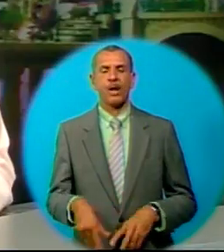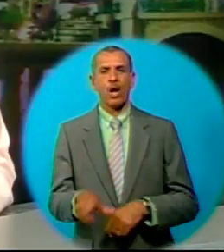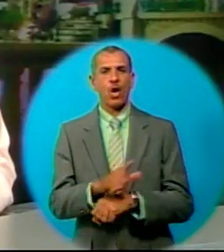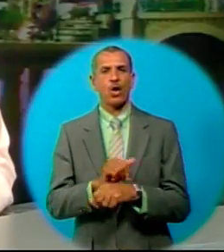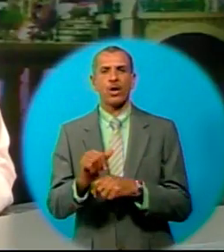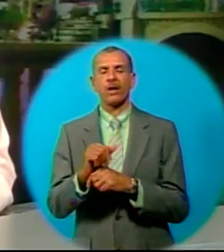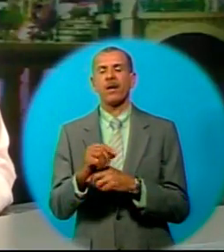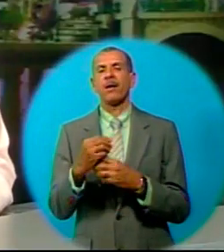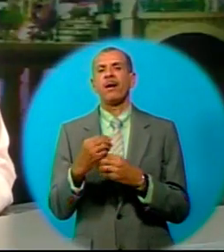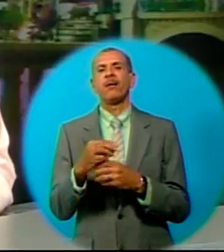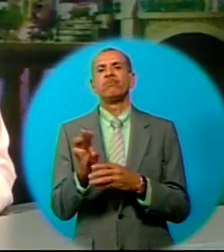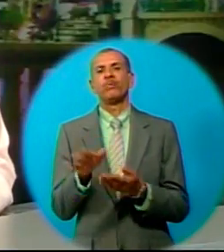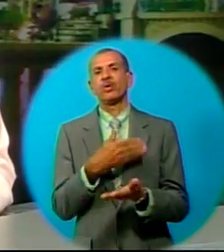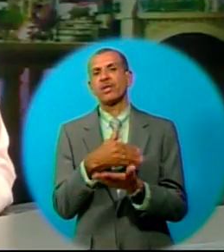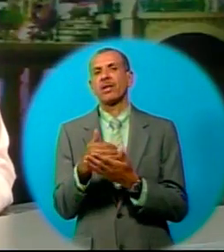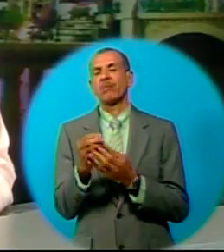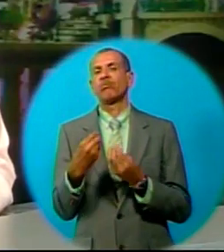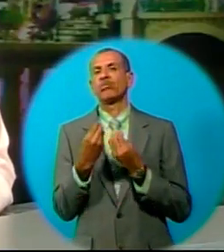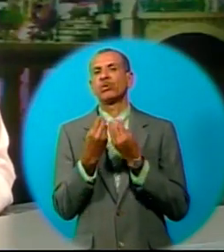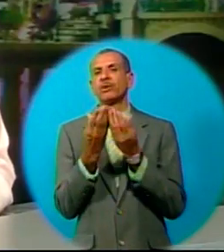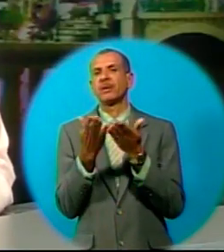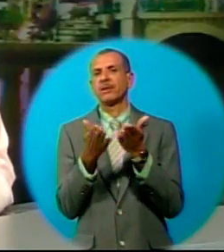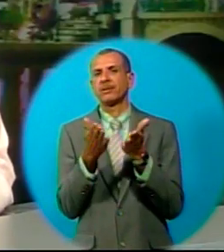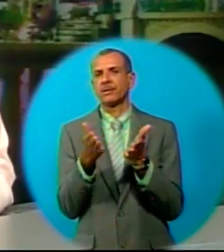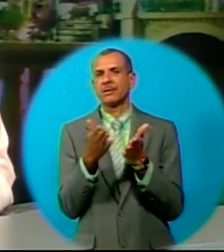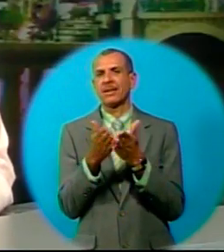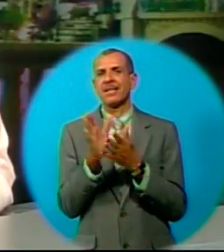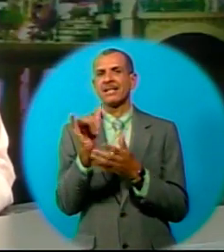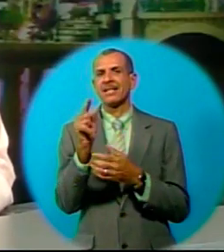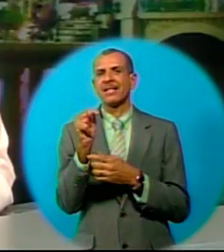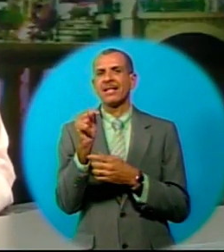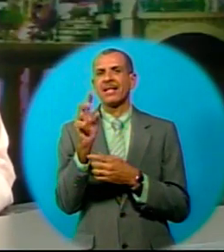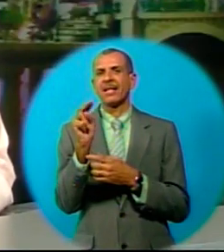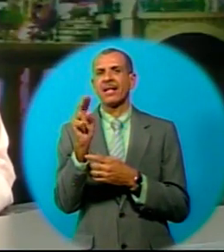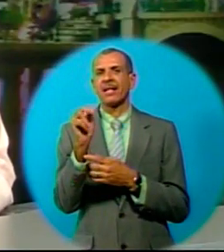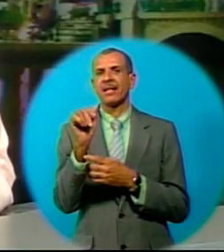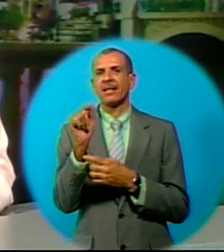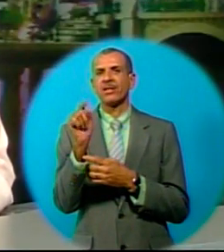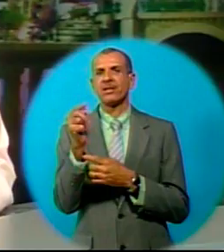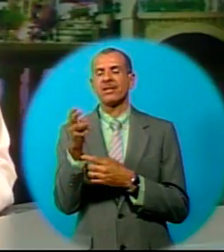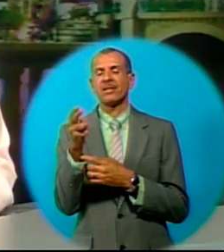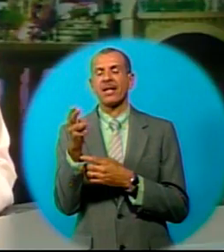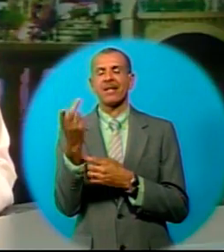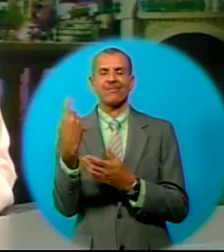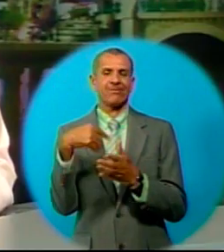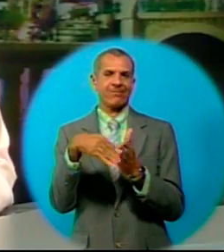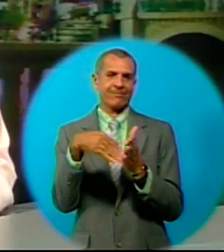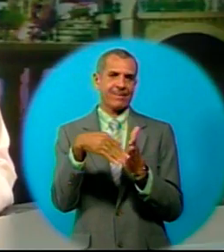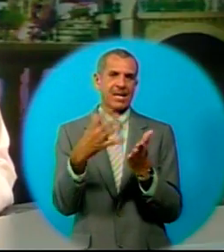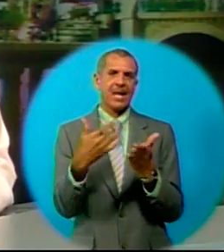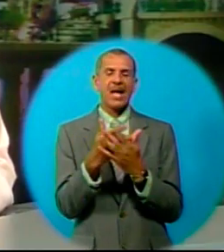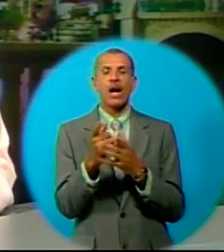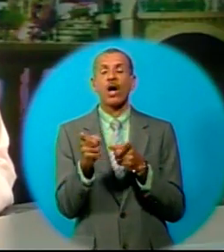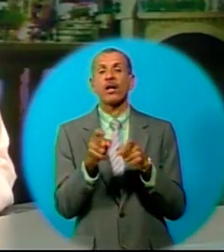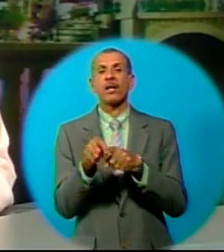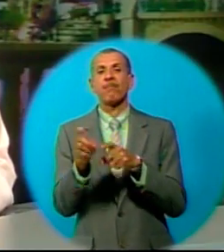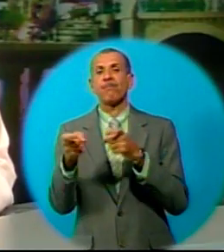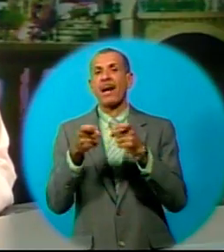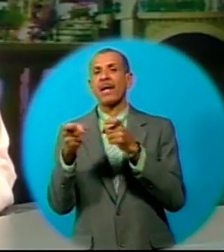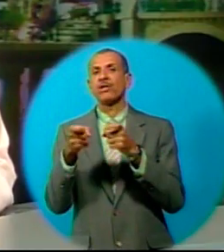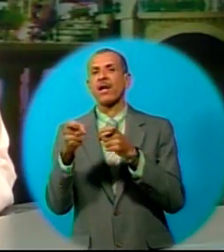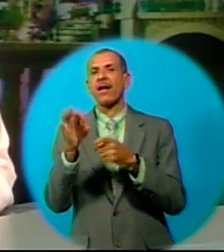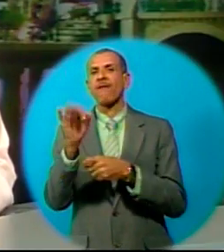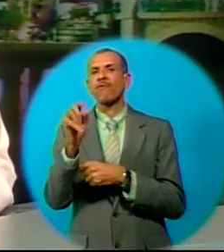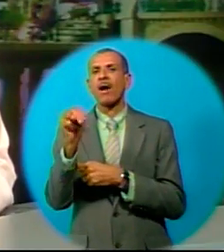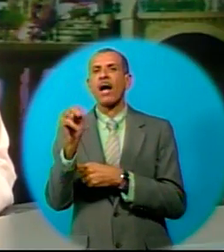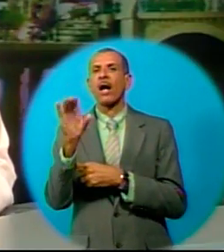Local musical production, City Nights is back and promises to be even more special this year. That's according to manager of the Frank Cullimore